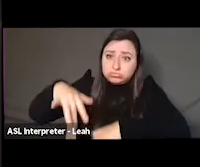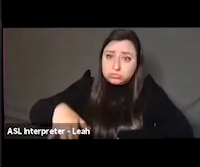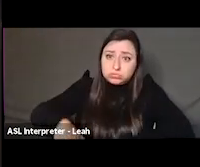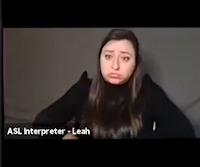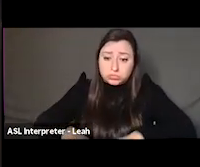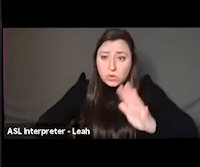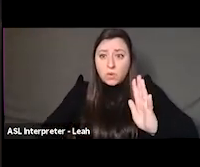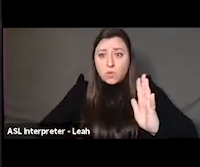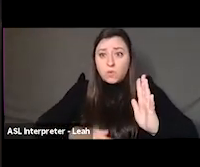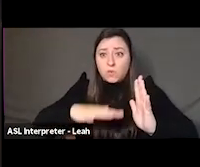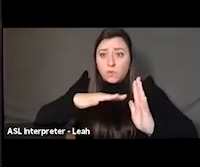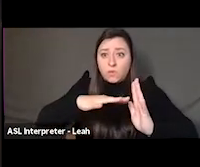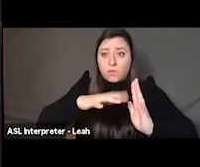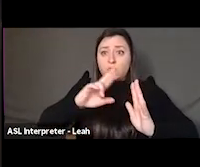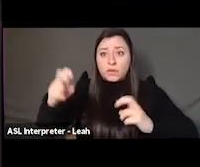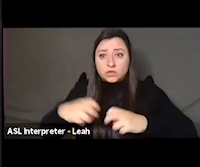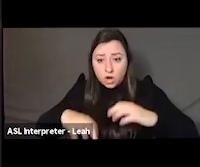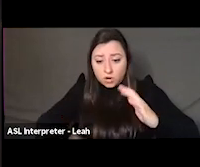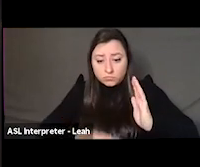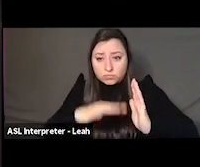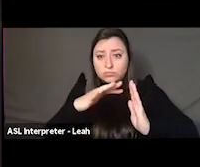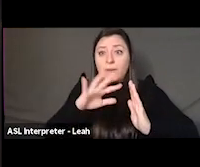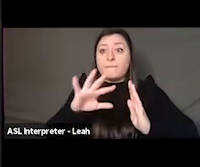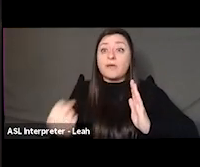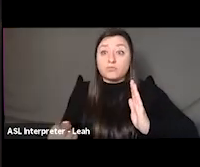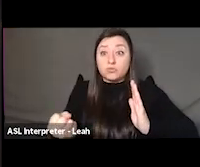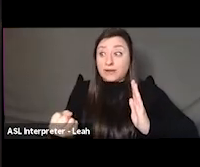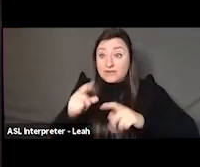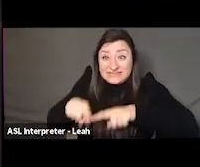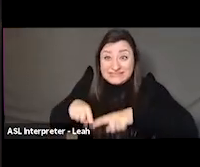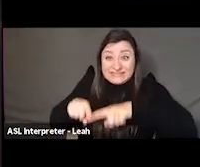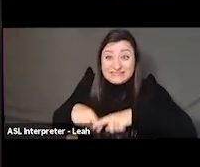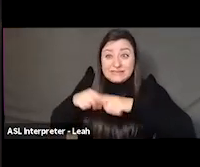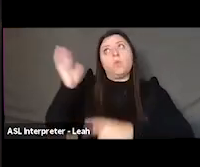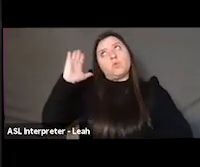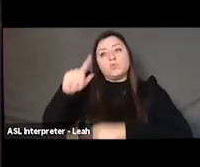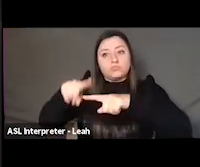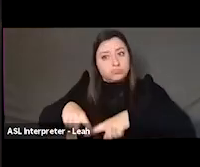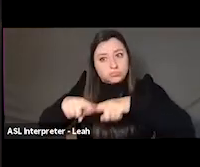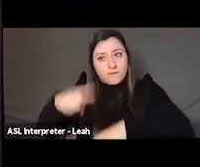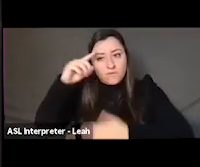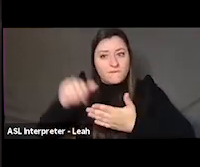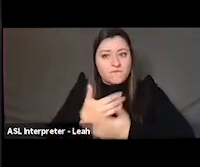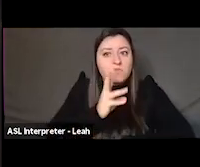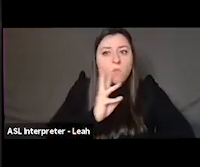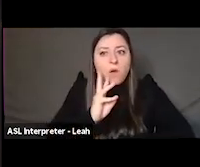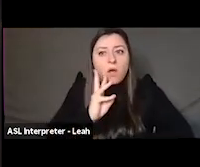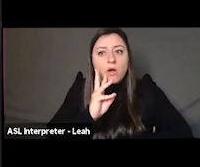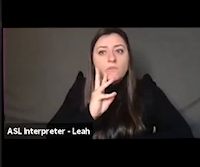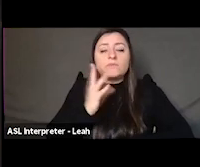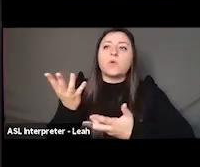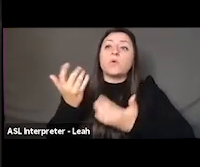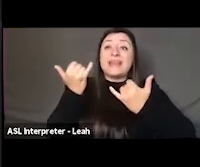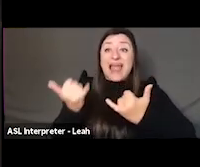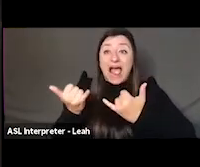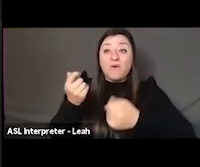on which Beirut City relies to get it, or used to rely to get its fresh water. So instead of damming and concreting rivers